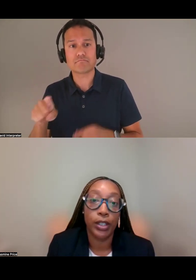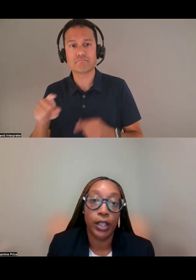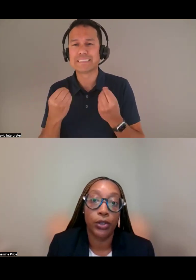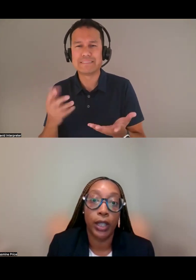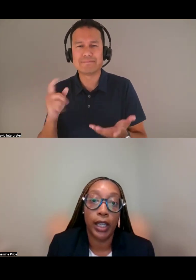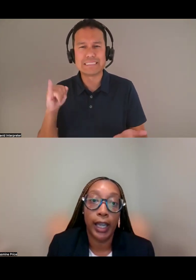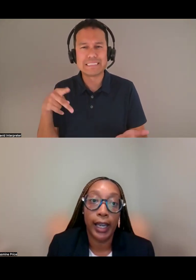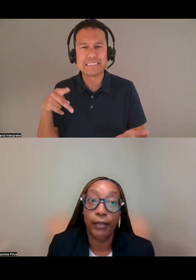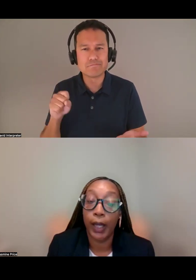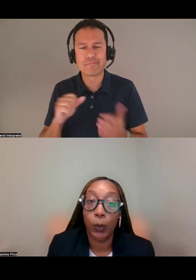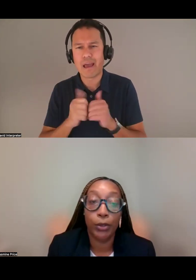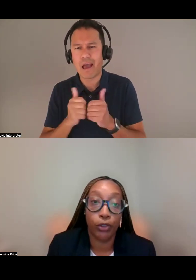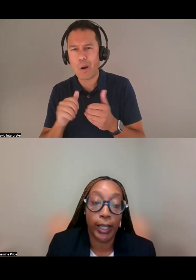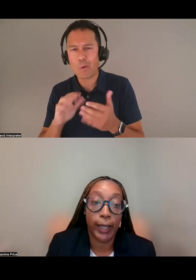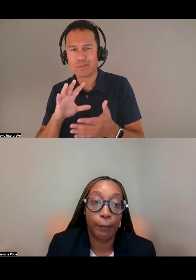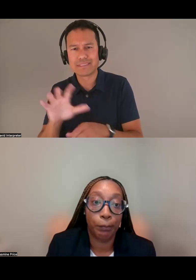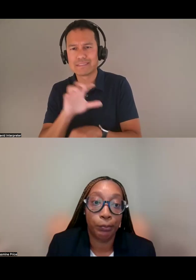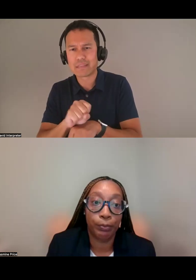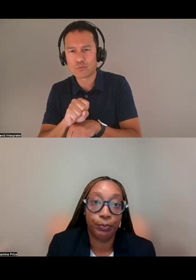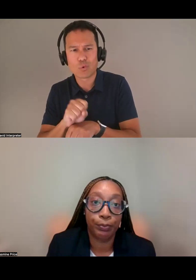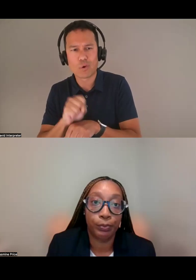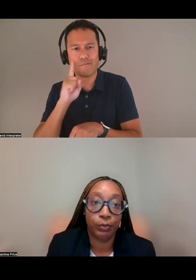for scheduling a follow-up screening.